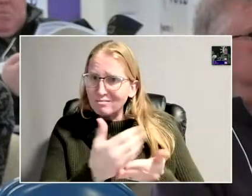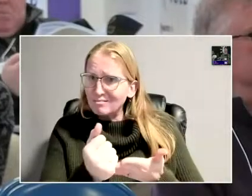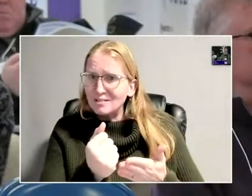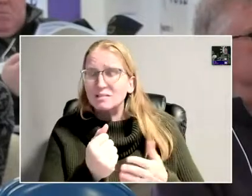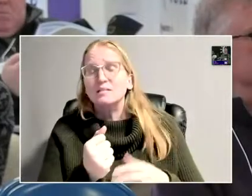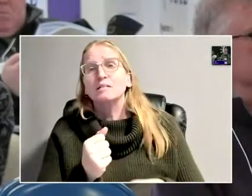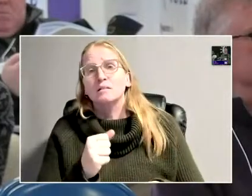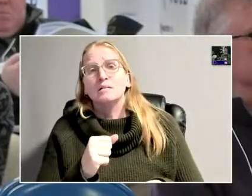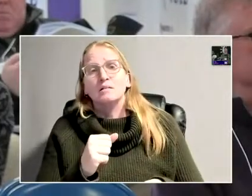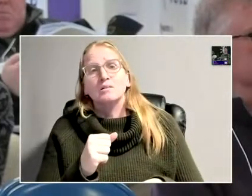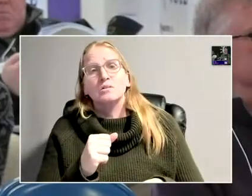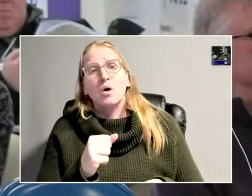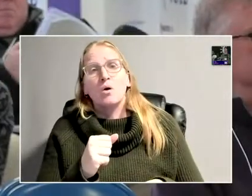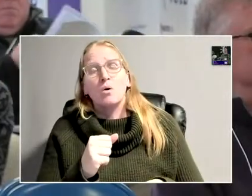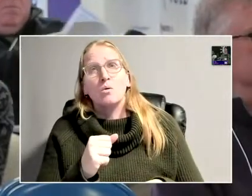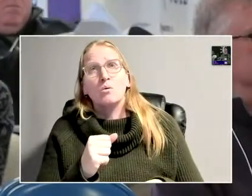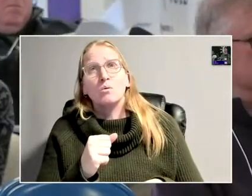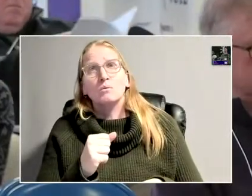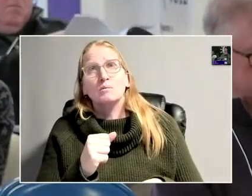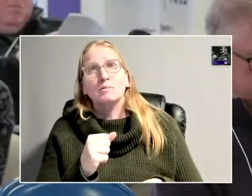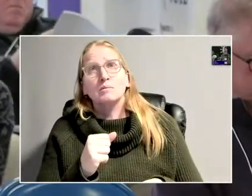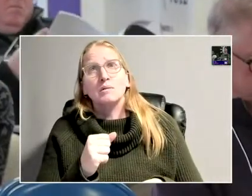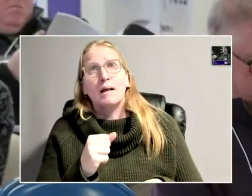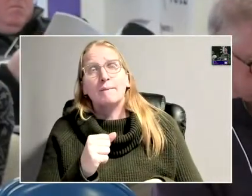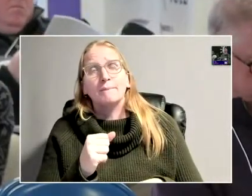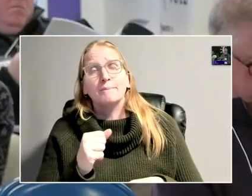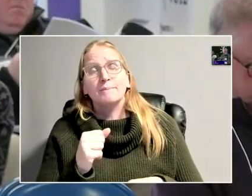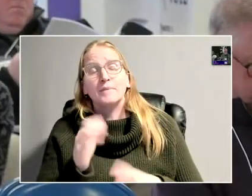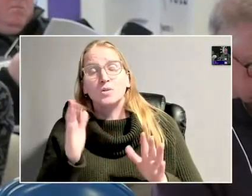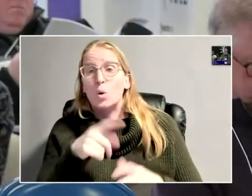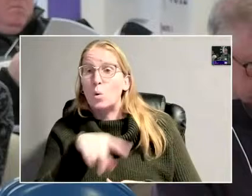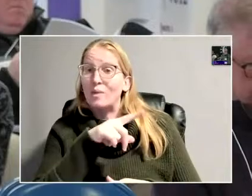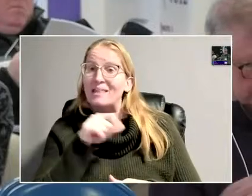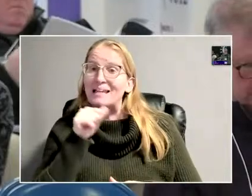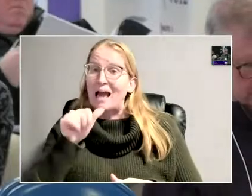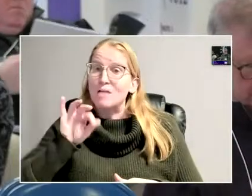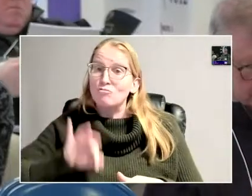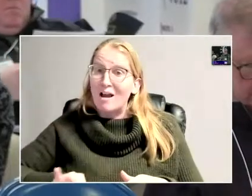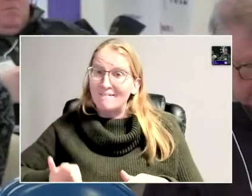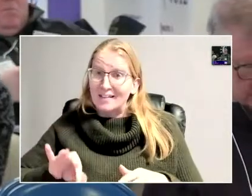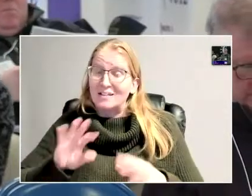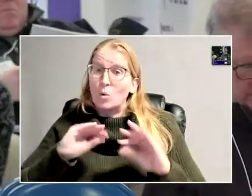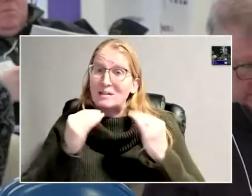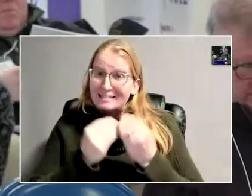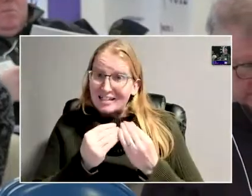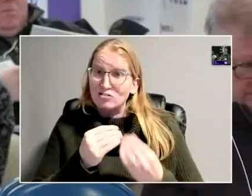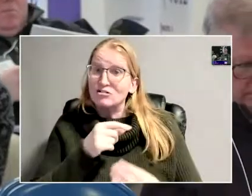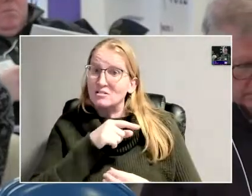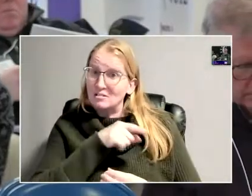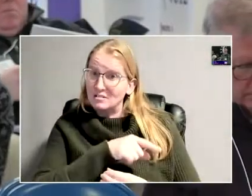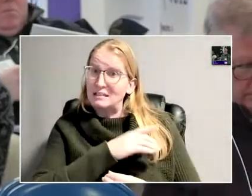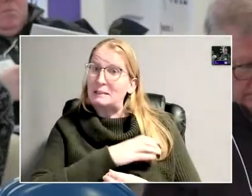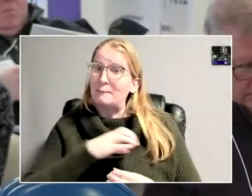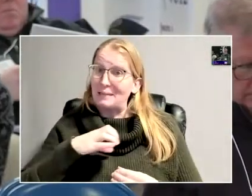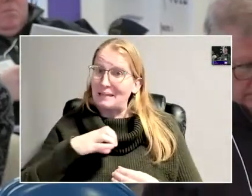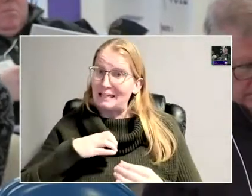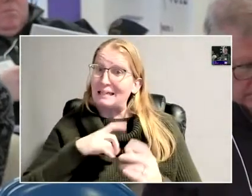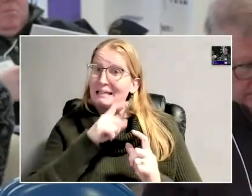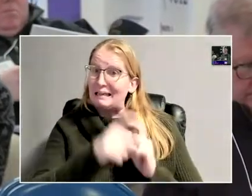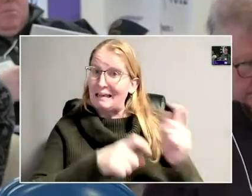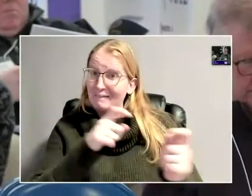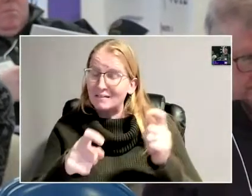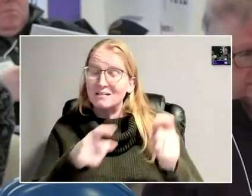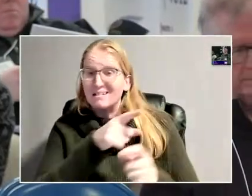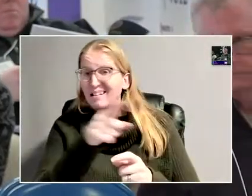uh they are uh the the uh nonprofits the Human Services agencies are uh working to their